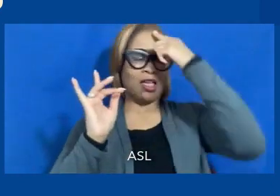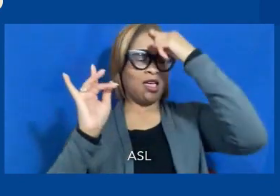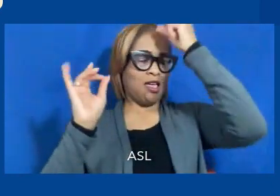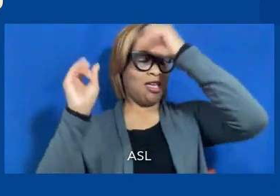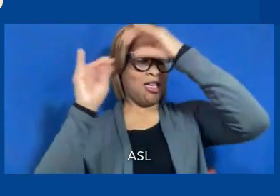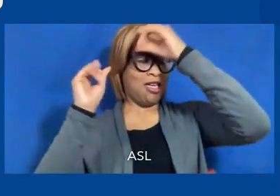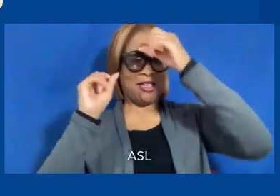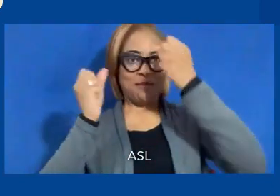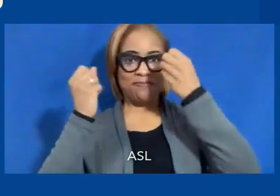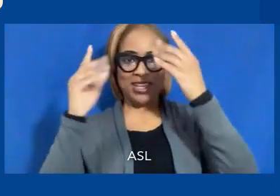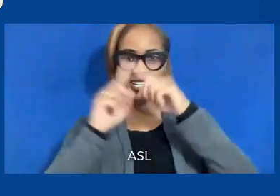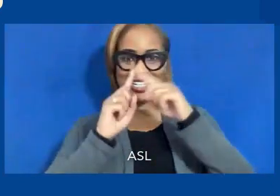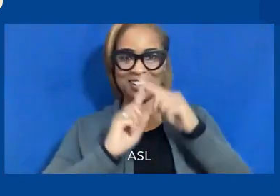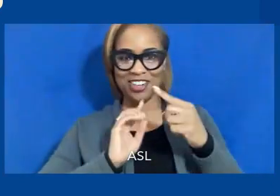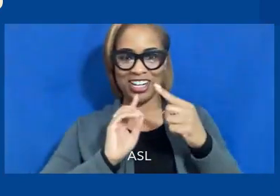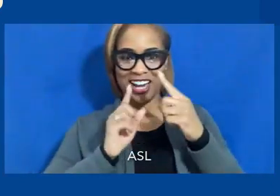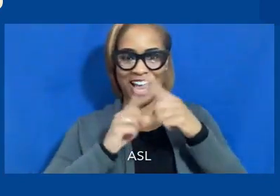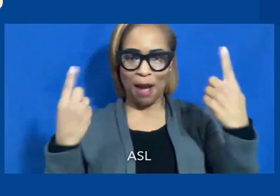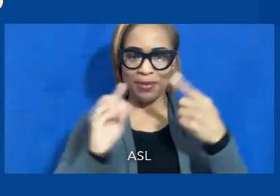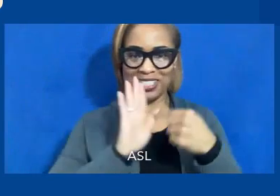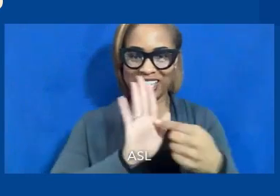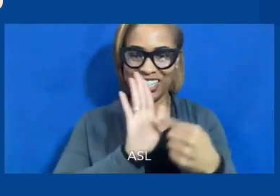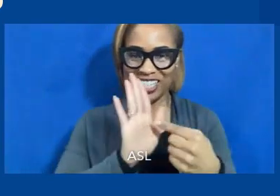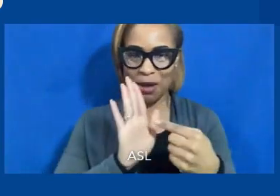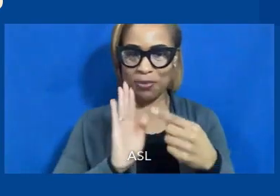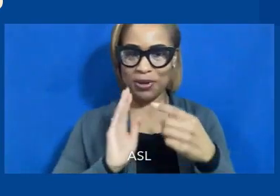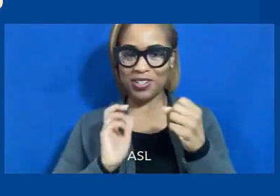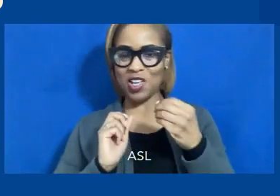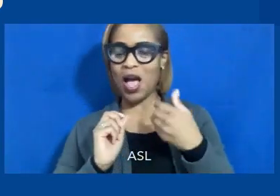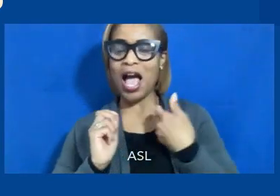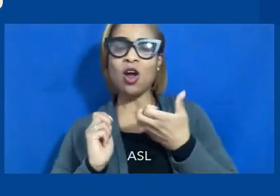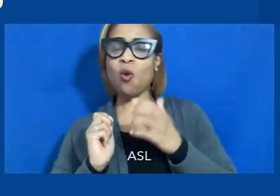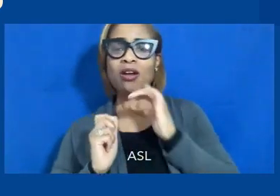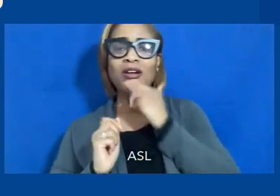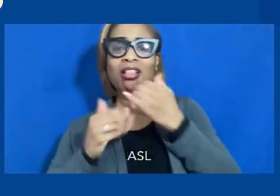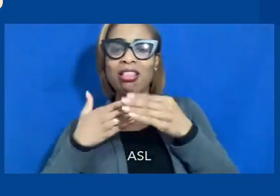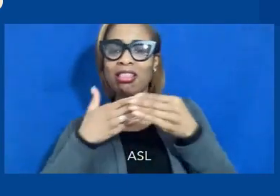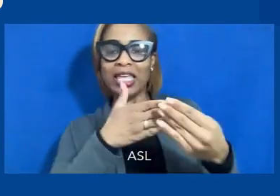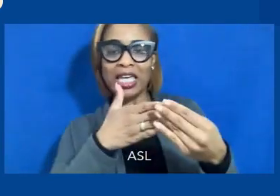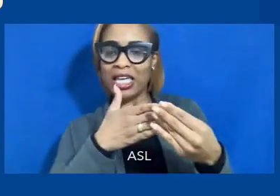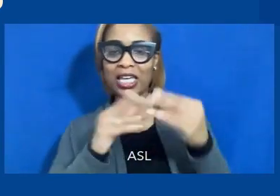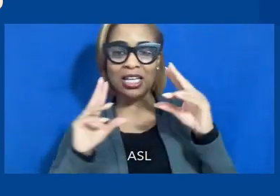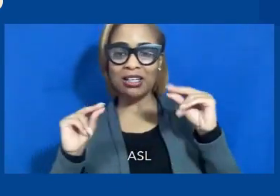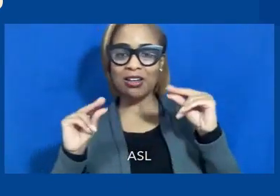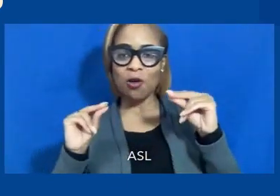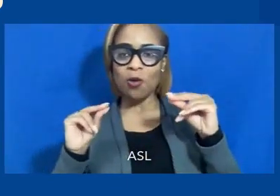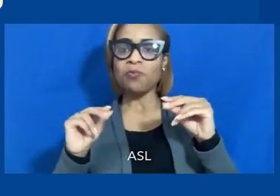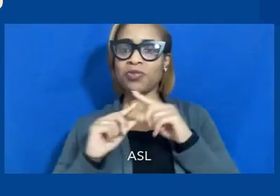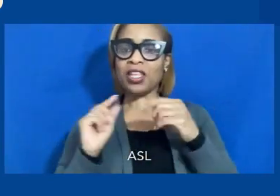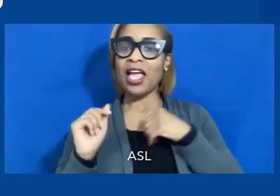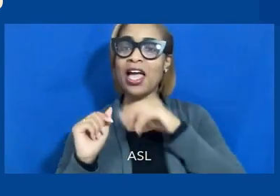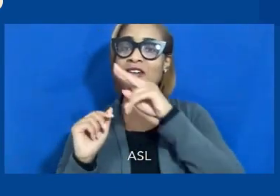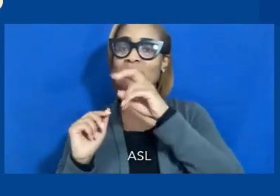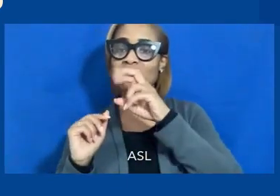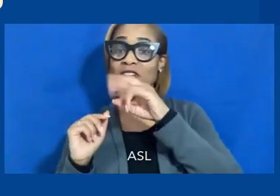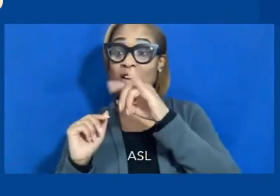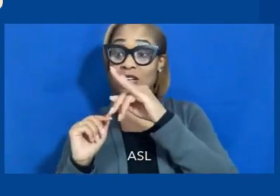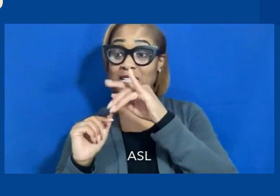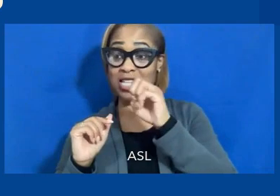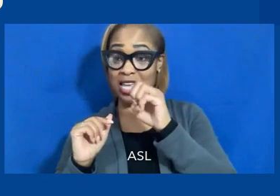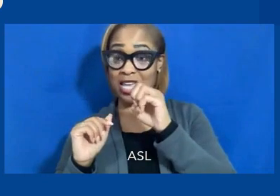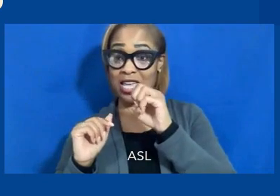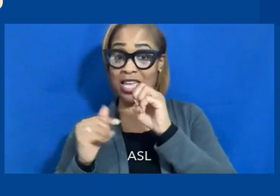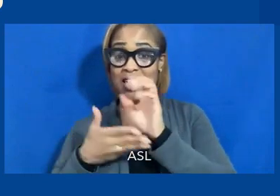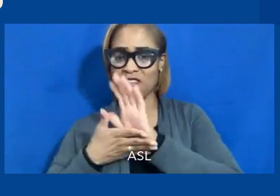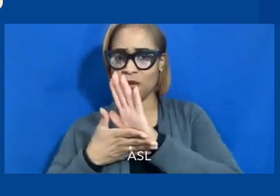mind as I'm saying this, and I don't want to be misleading at all. There are, in verite films especially, I can